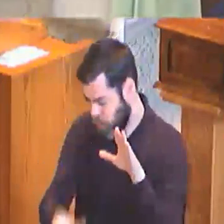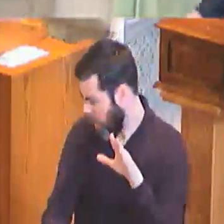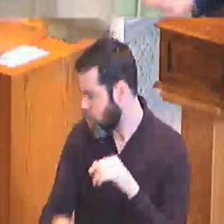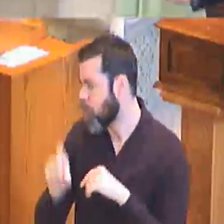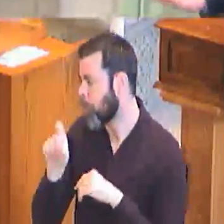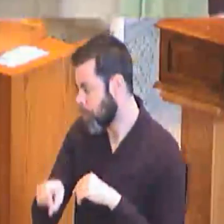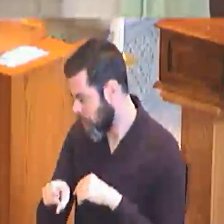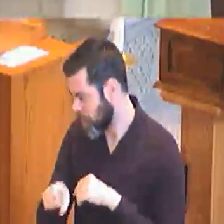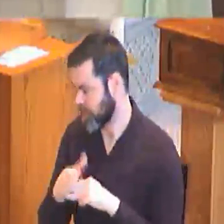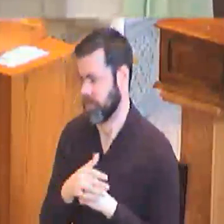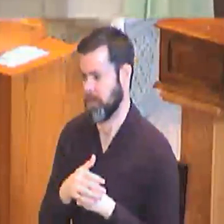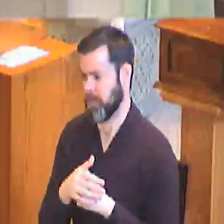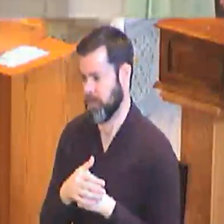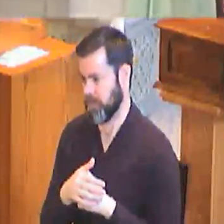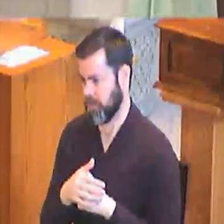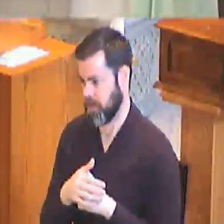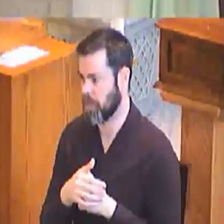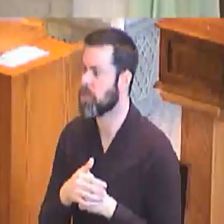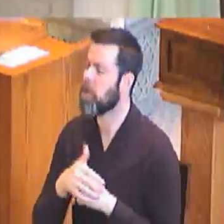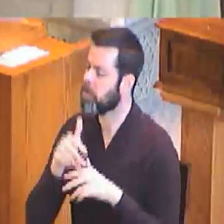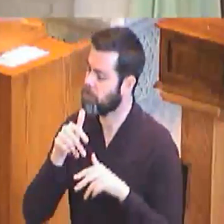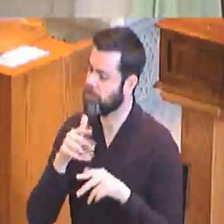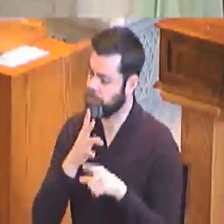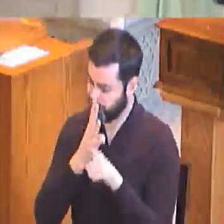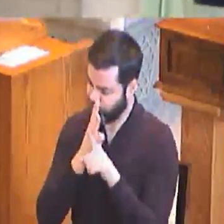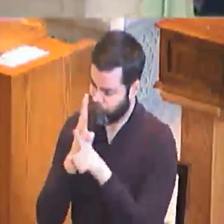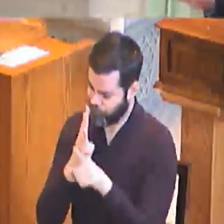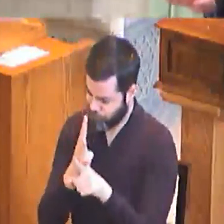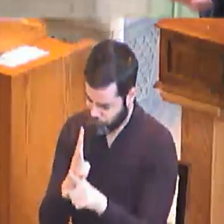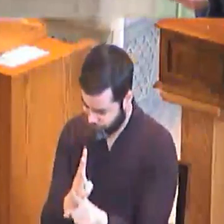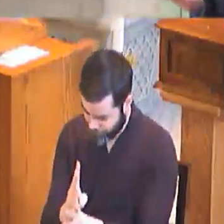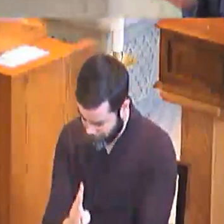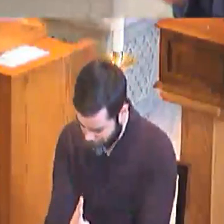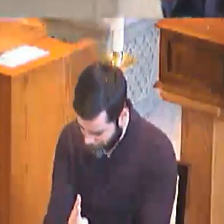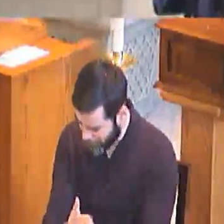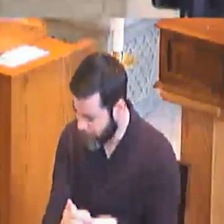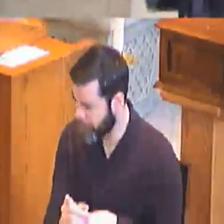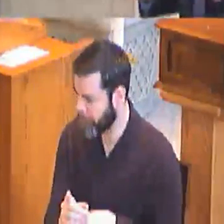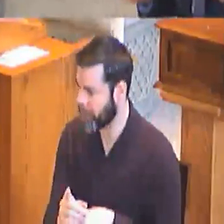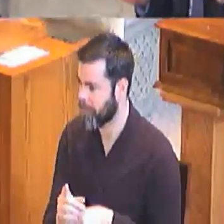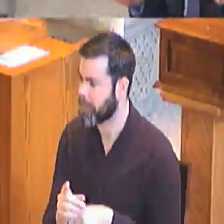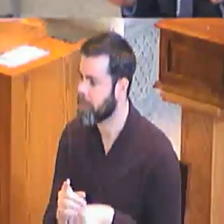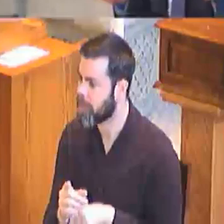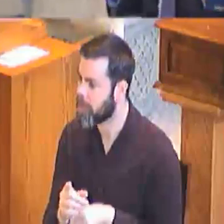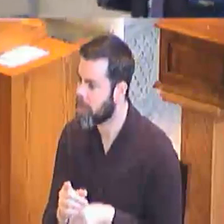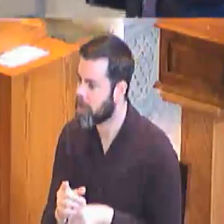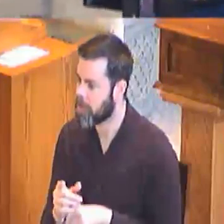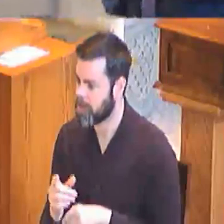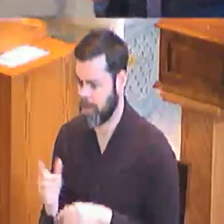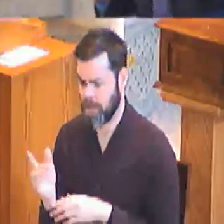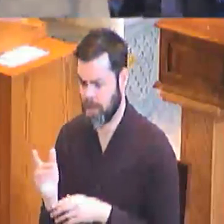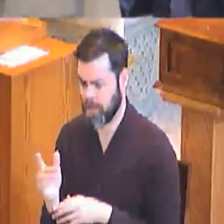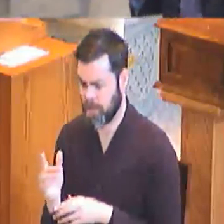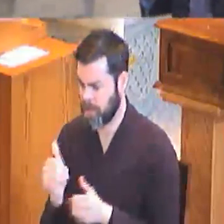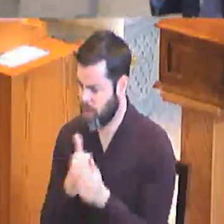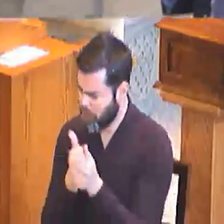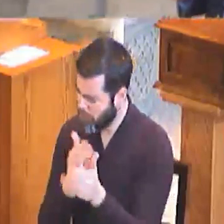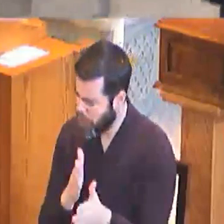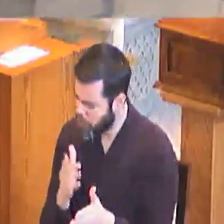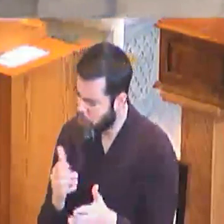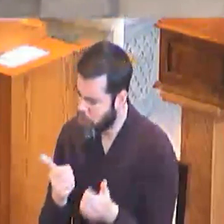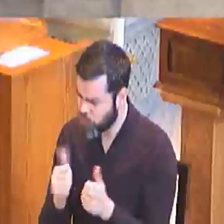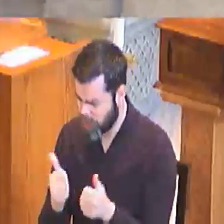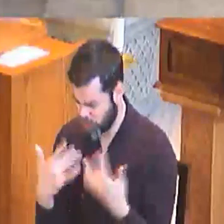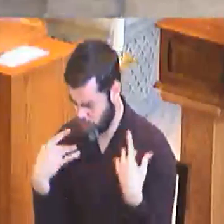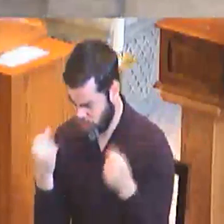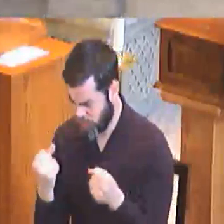to the bottom of the mountain, there his disciples were attempting to heal a demented boy. And they